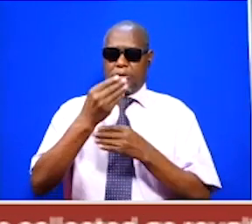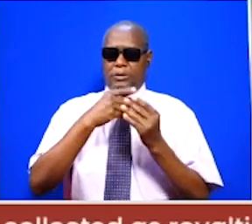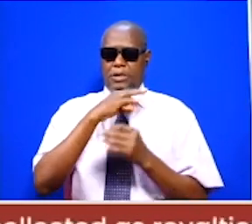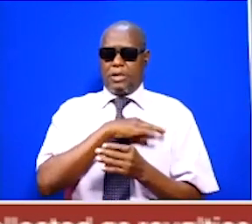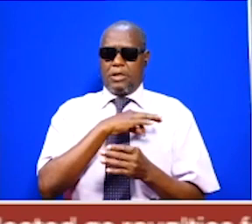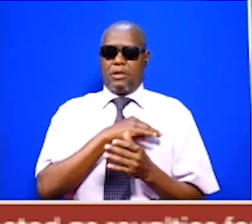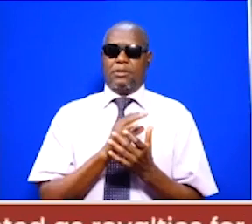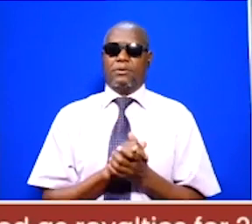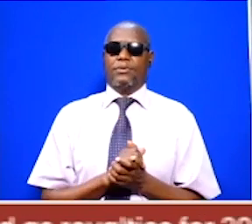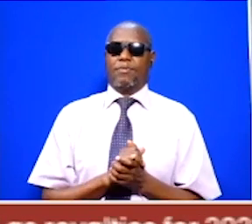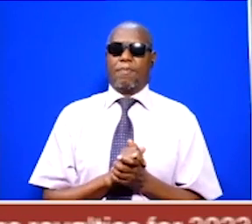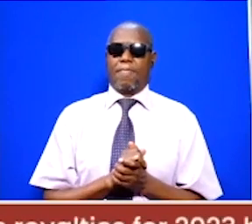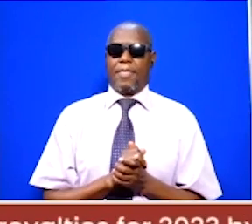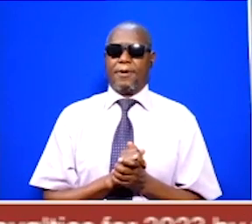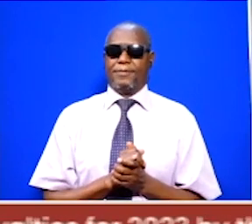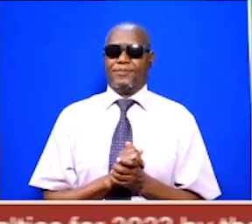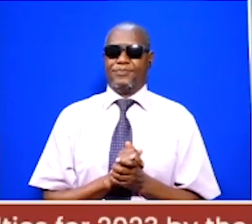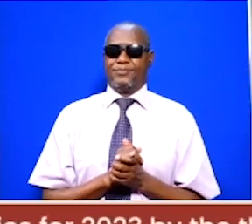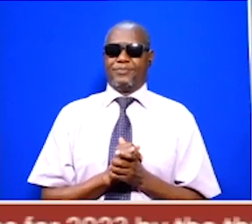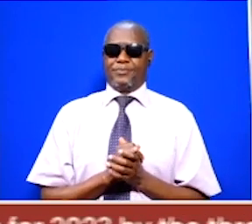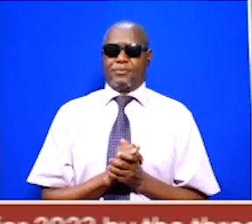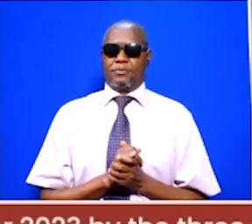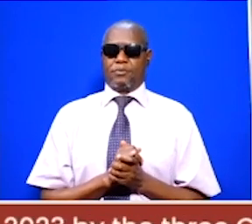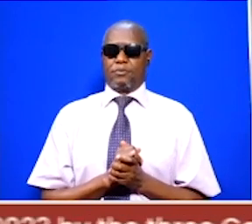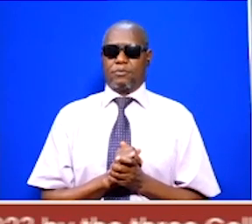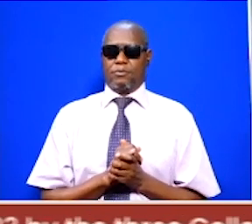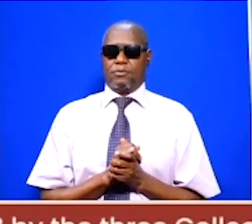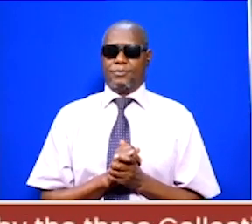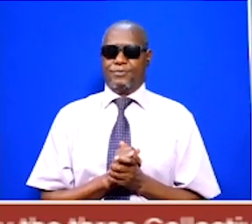than that. Reporting for Hope TV Newswatch, I'm Grace Ahati.